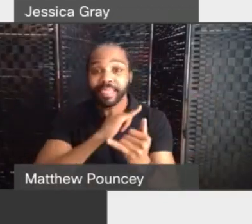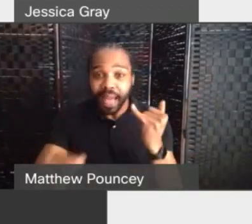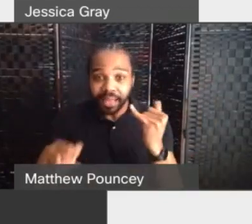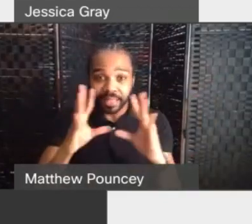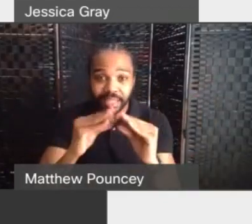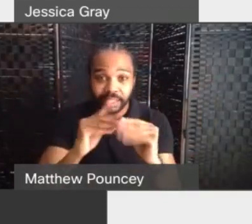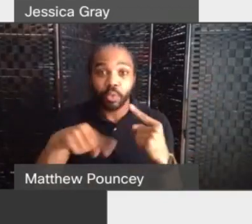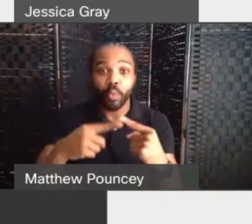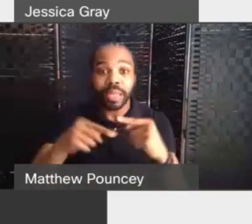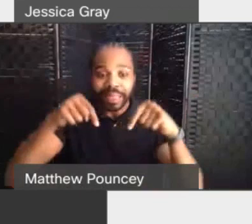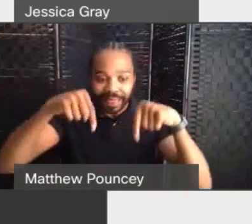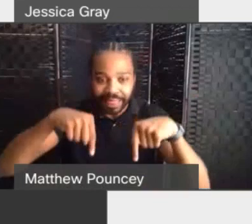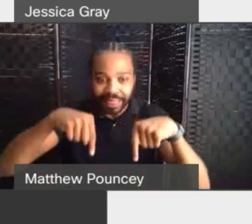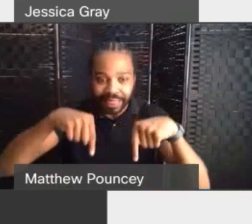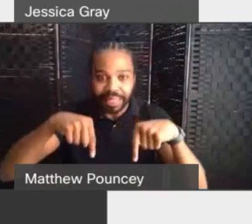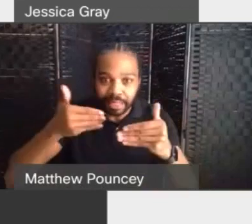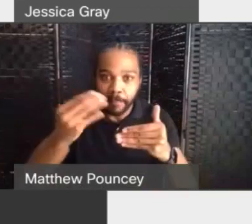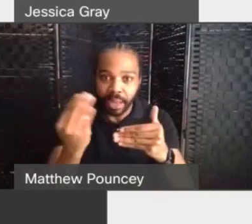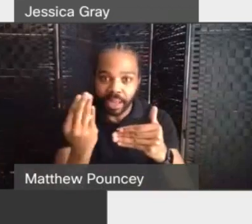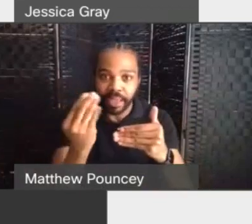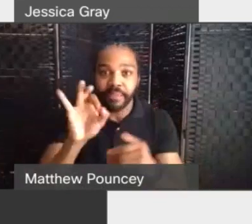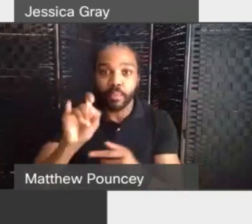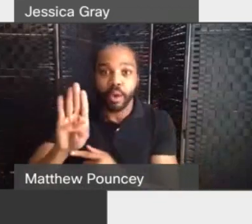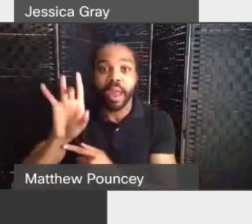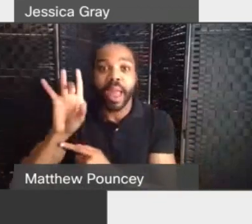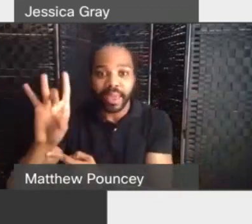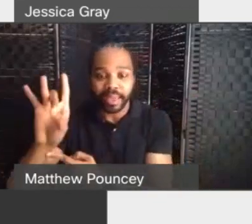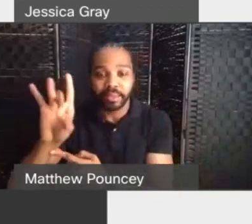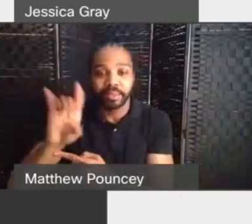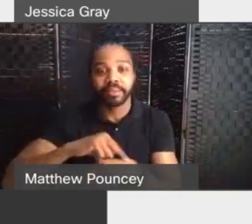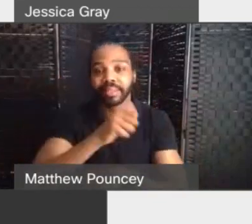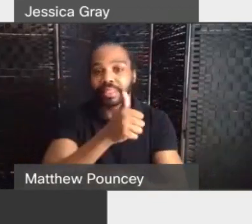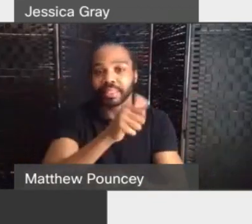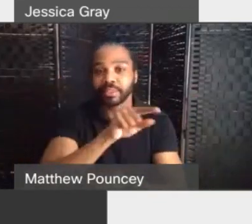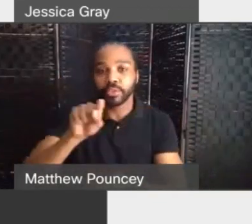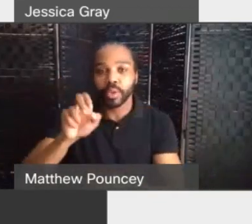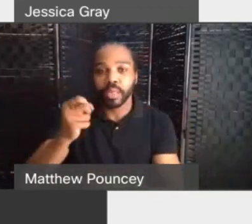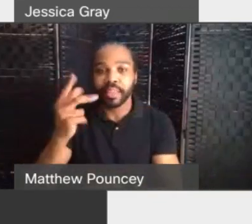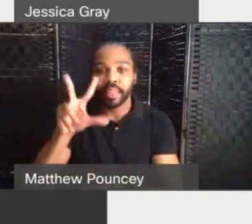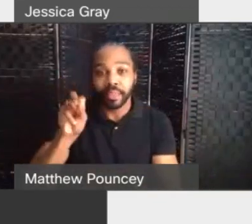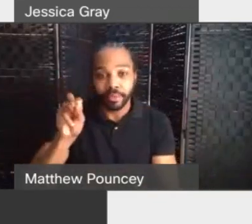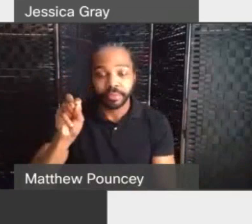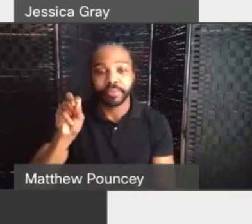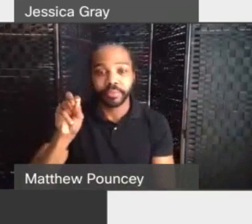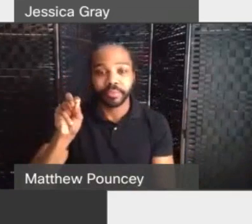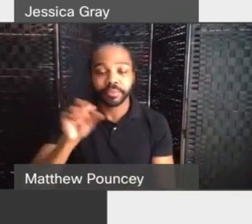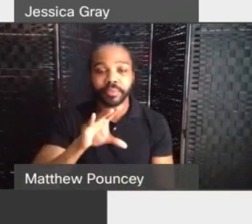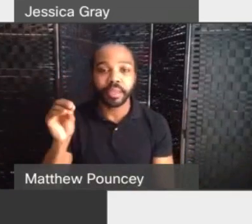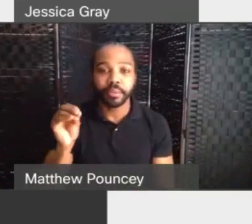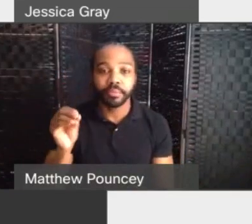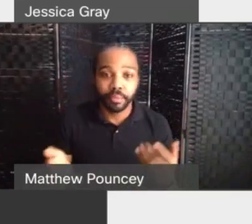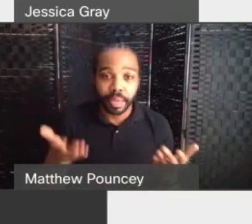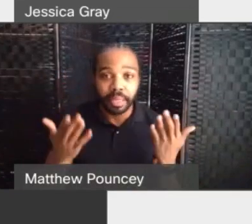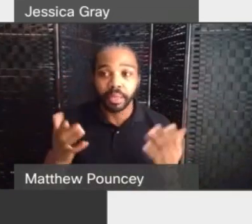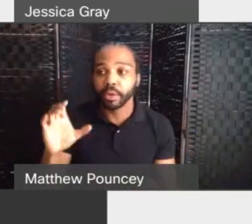Monday, February the 8th, from 10 to 11:30. And perhaps,